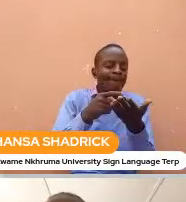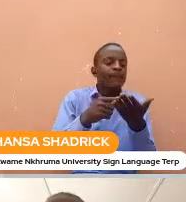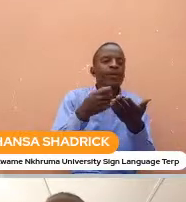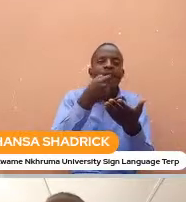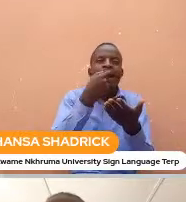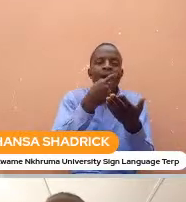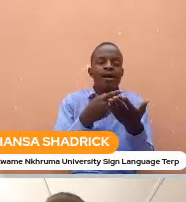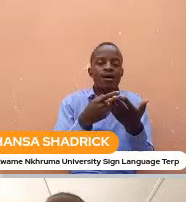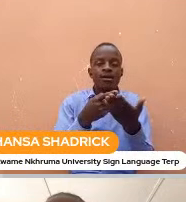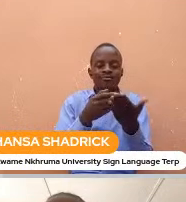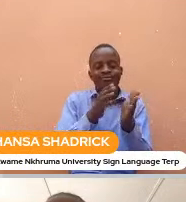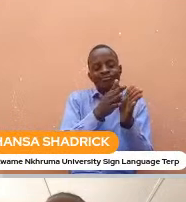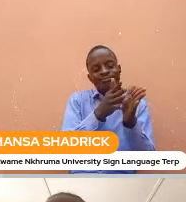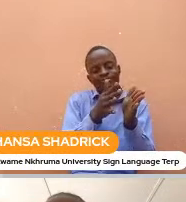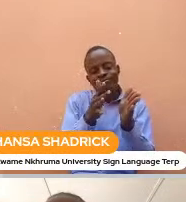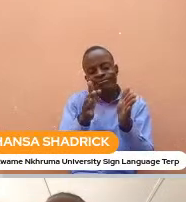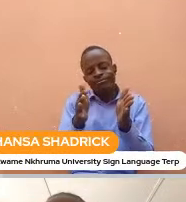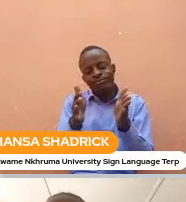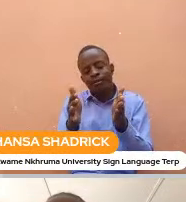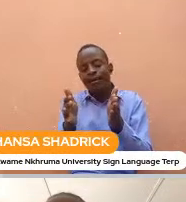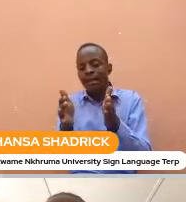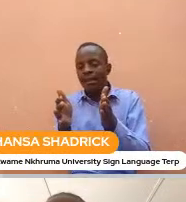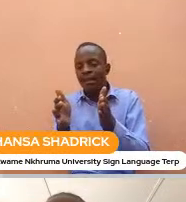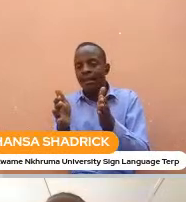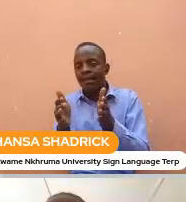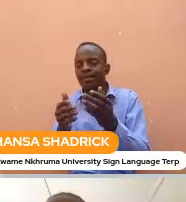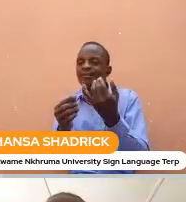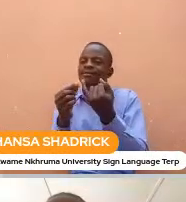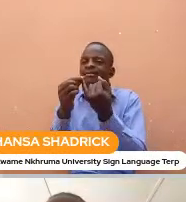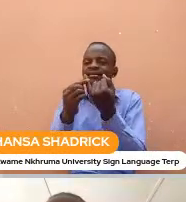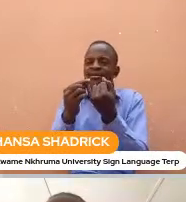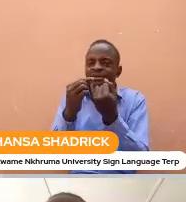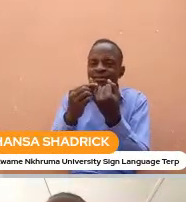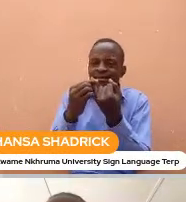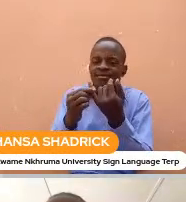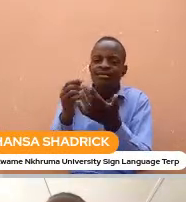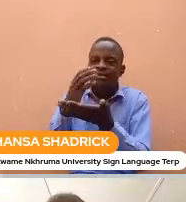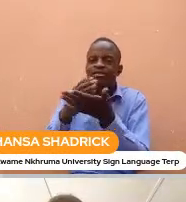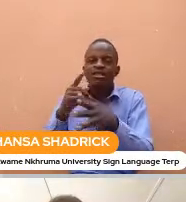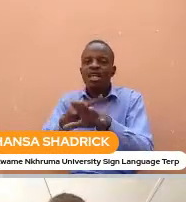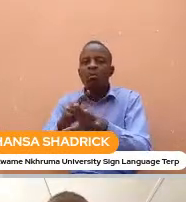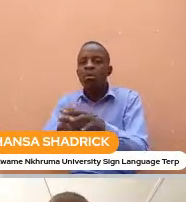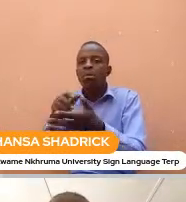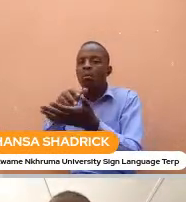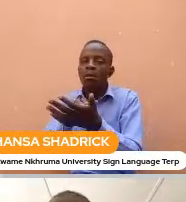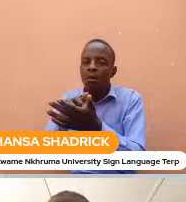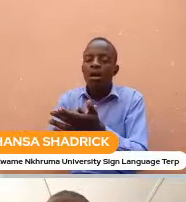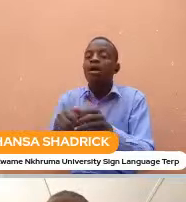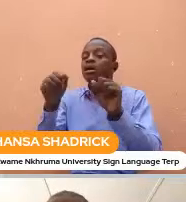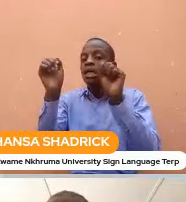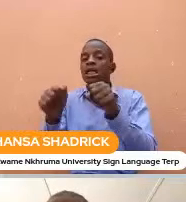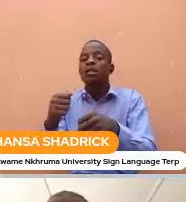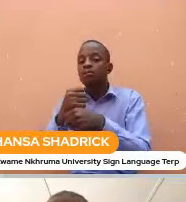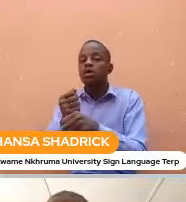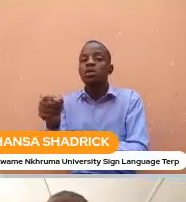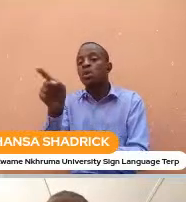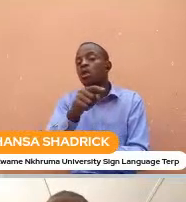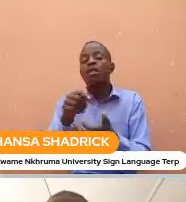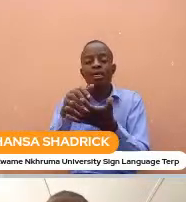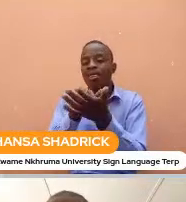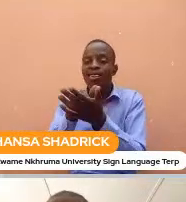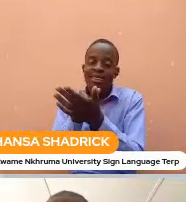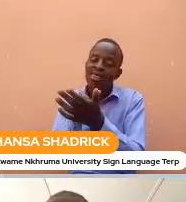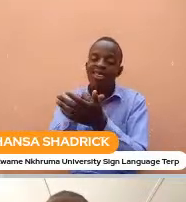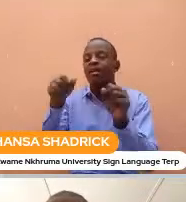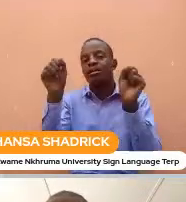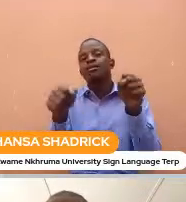have. So it's also falling under long-term effects. Yeah, those are some of the effects that contraceptives can come